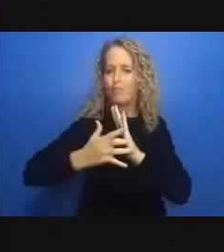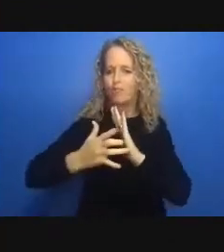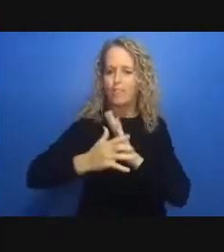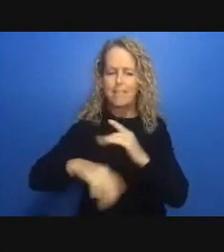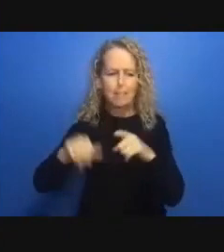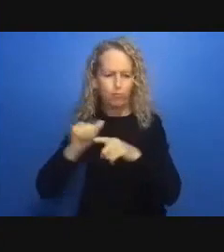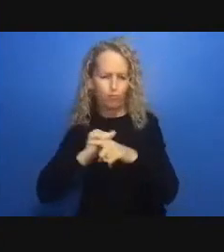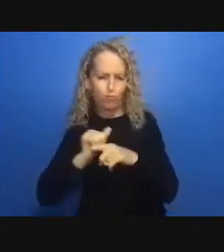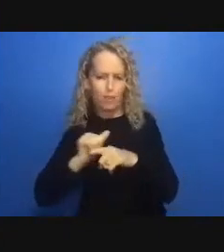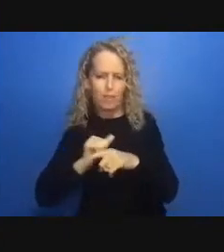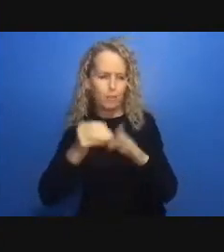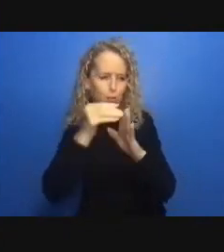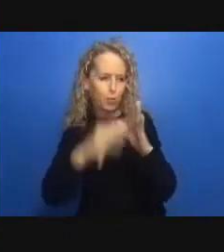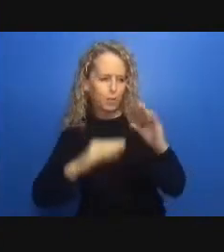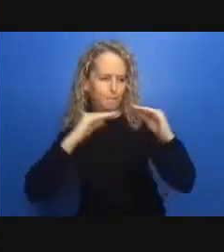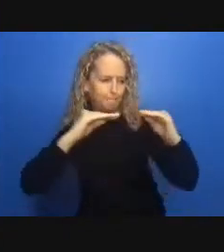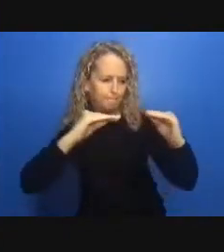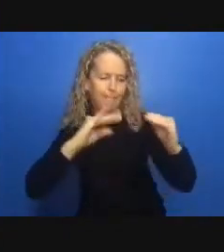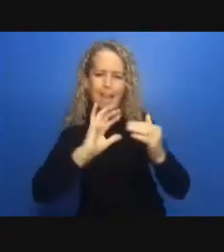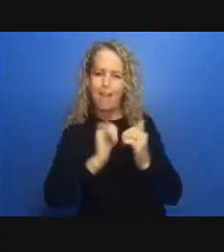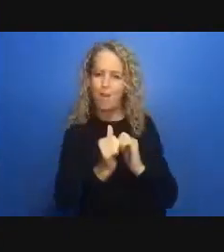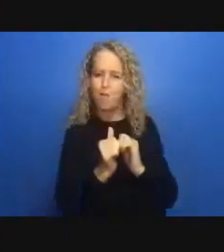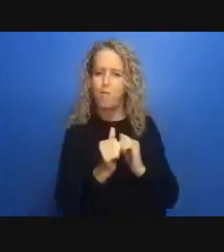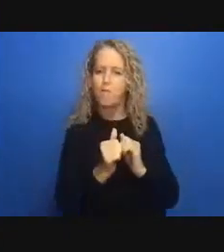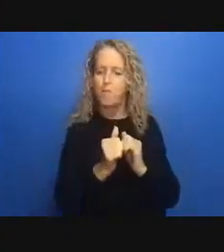technologies. And so a really, really